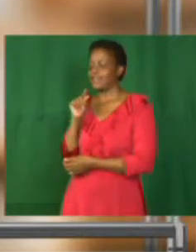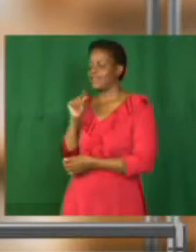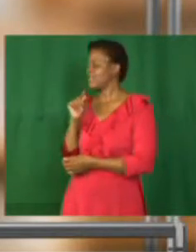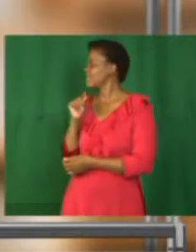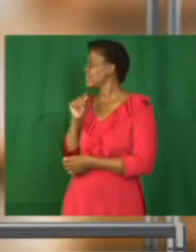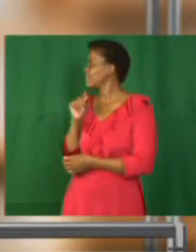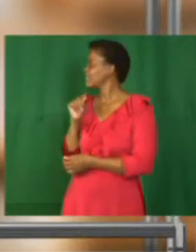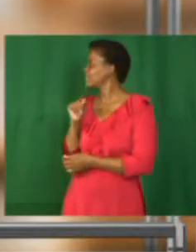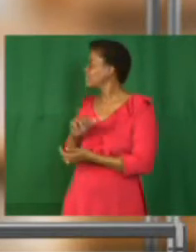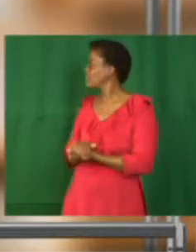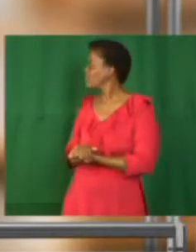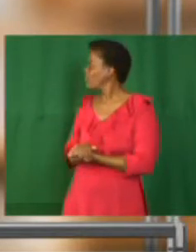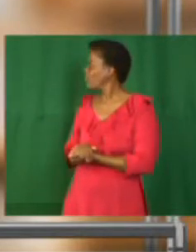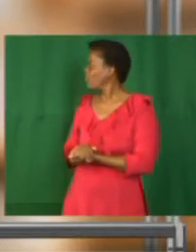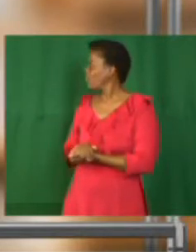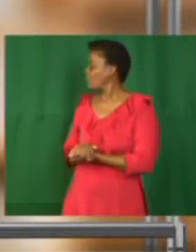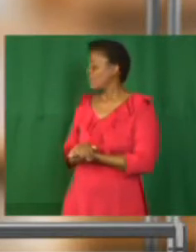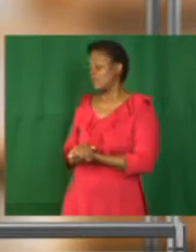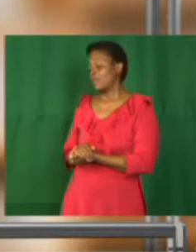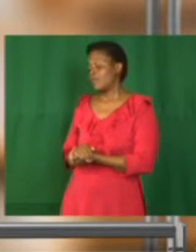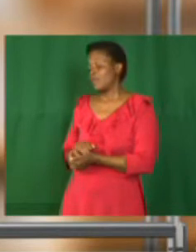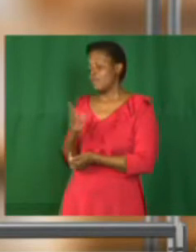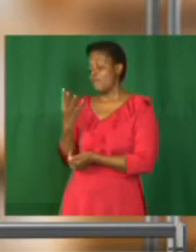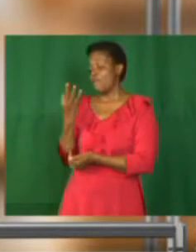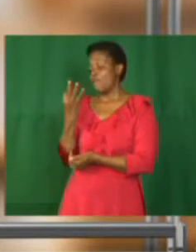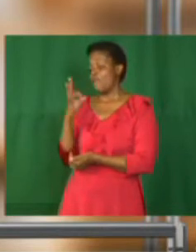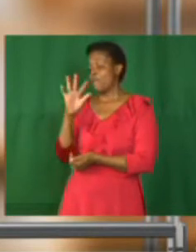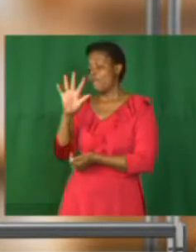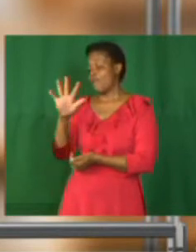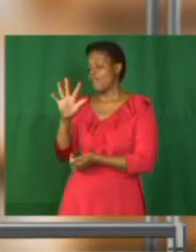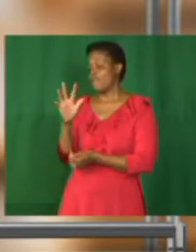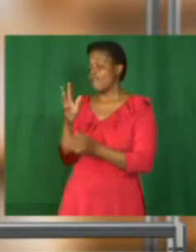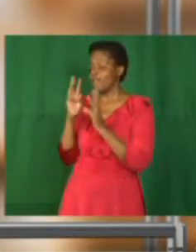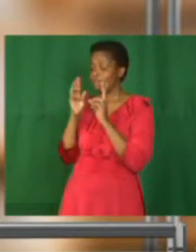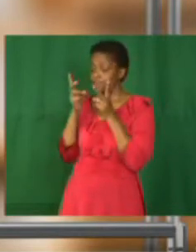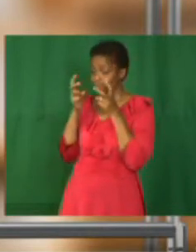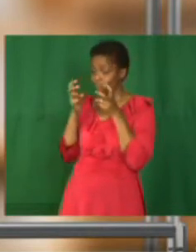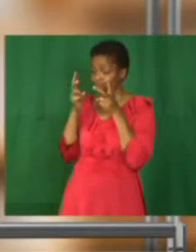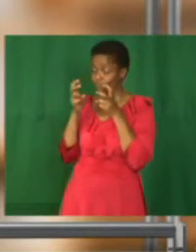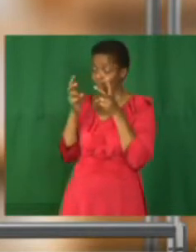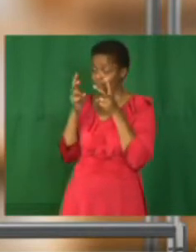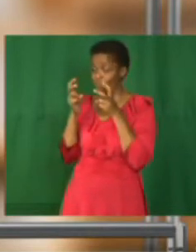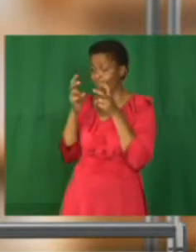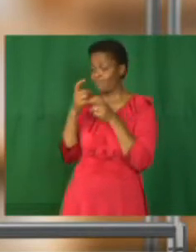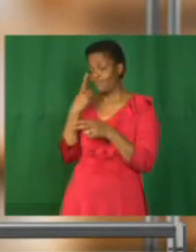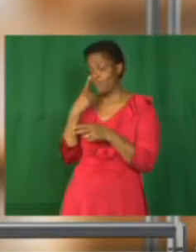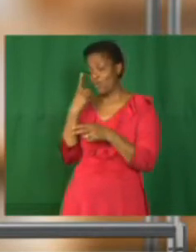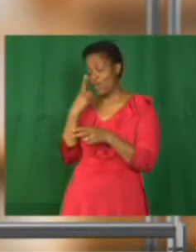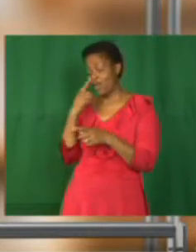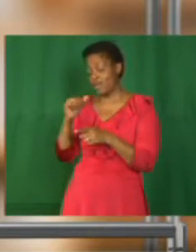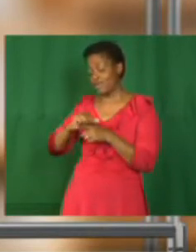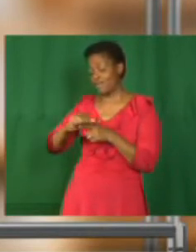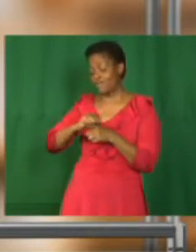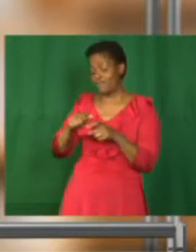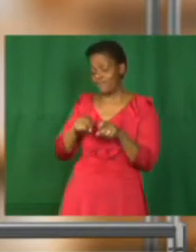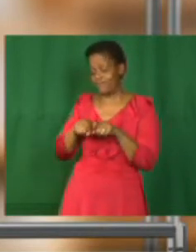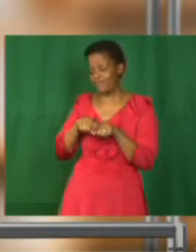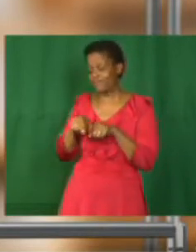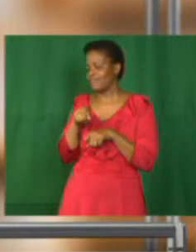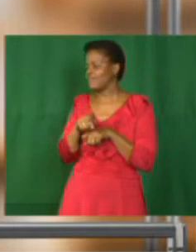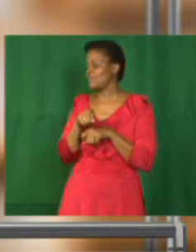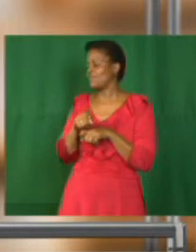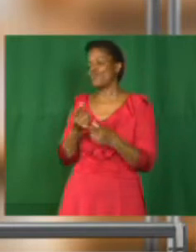Form 5s were actually watching and they actually got to see their assessment question and they'll be able to do that.